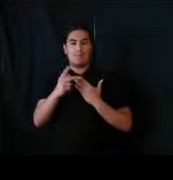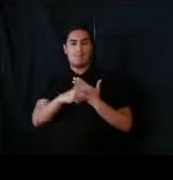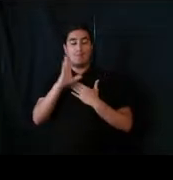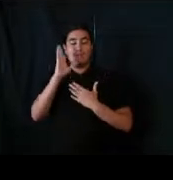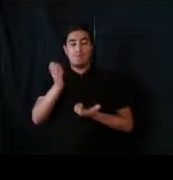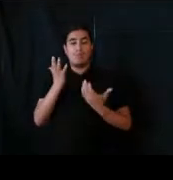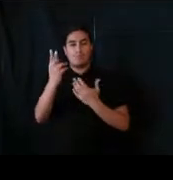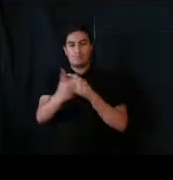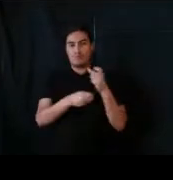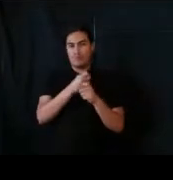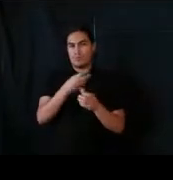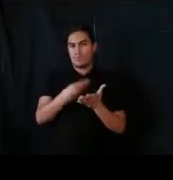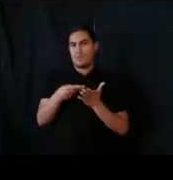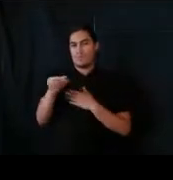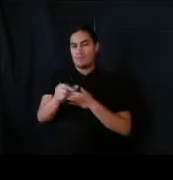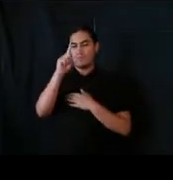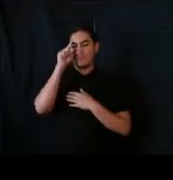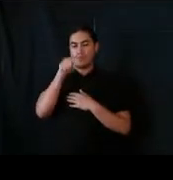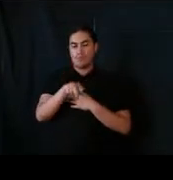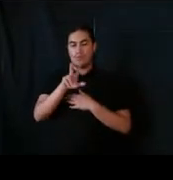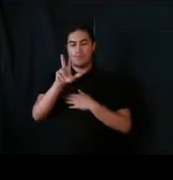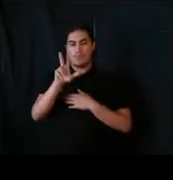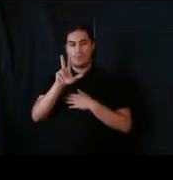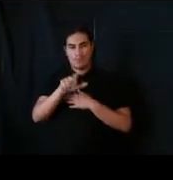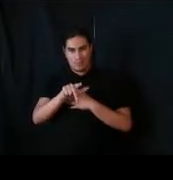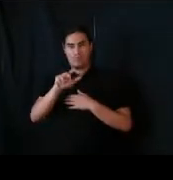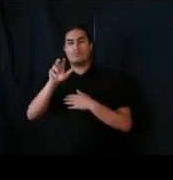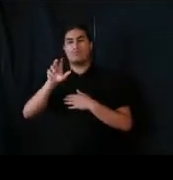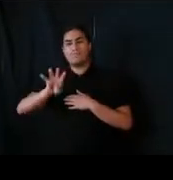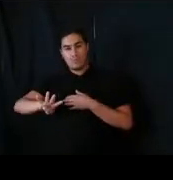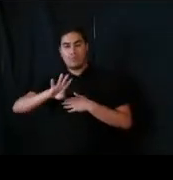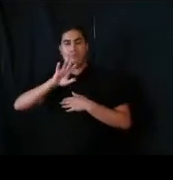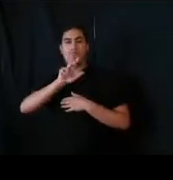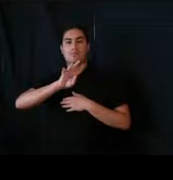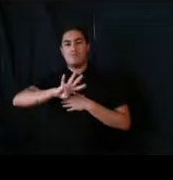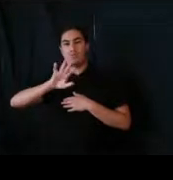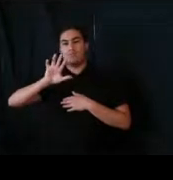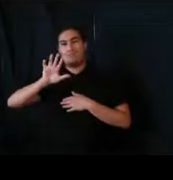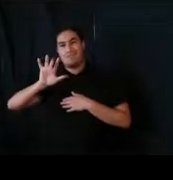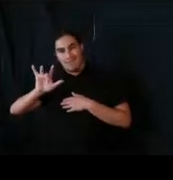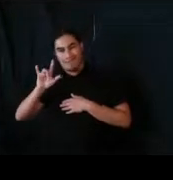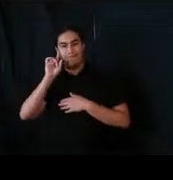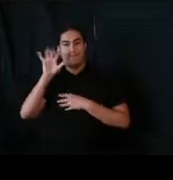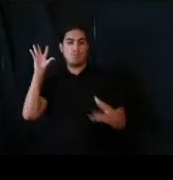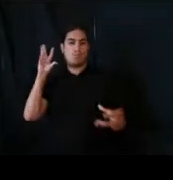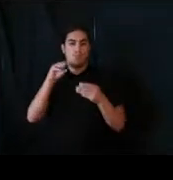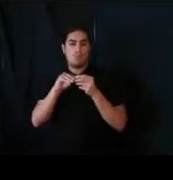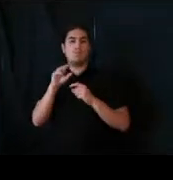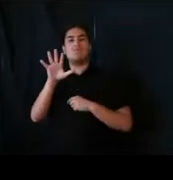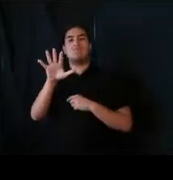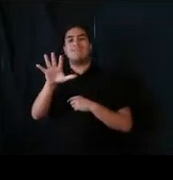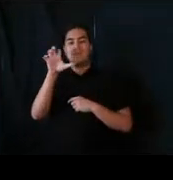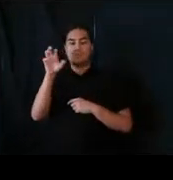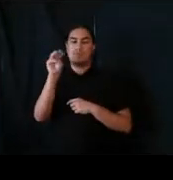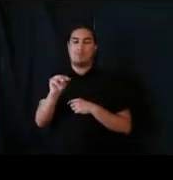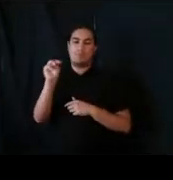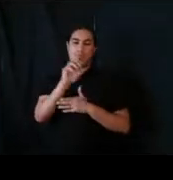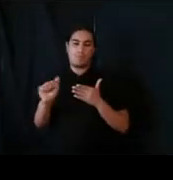two years of funding in fiscal years 2023-24 and 2024-25 for a total of 500 million